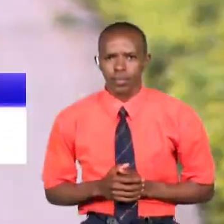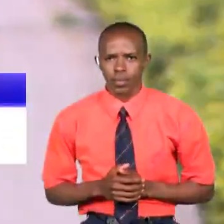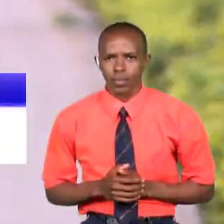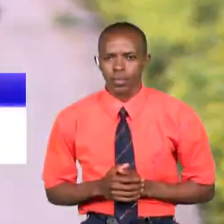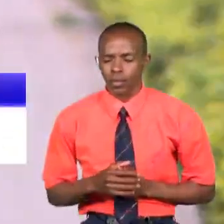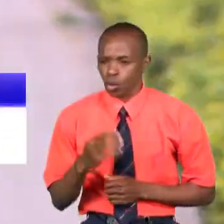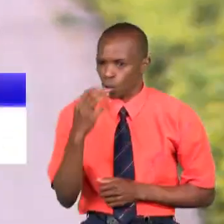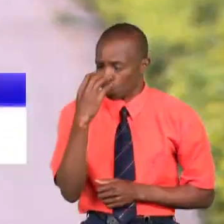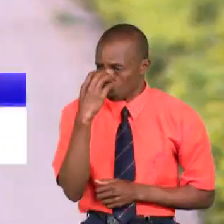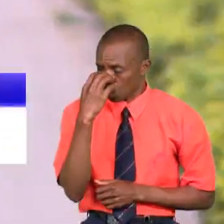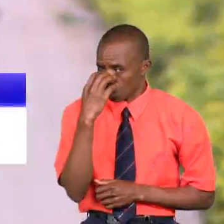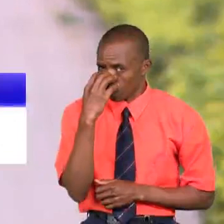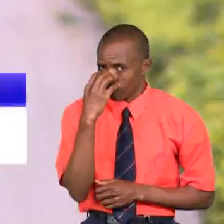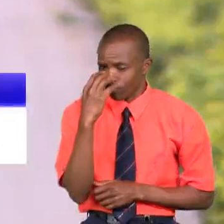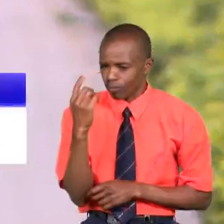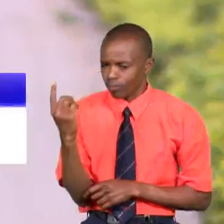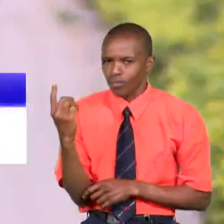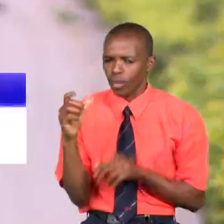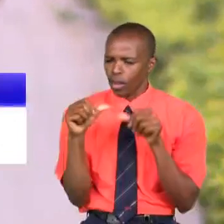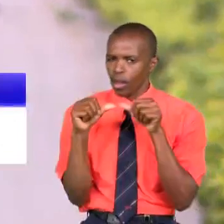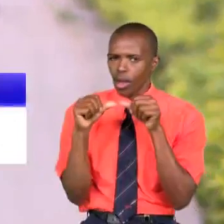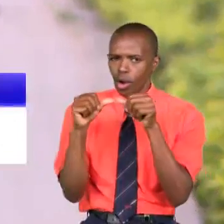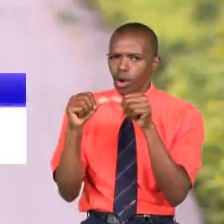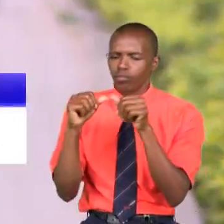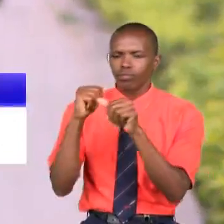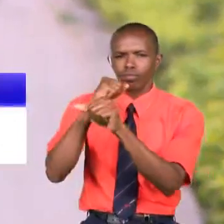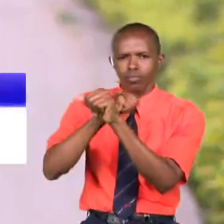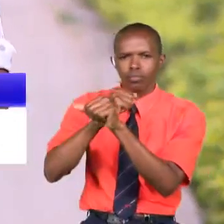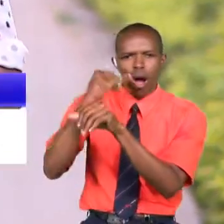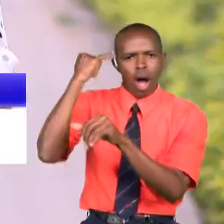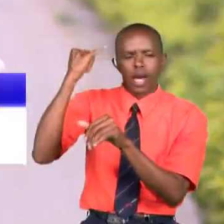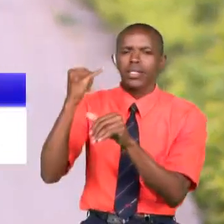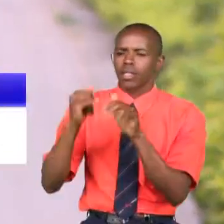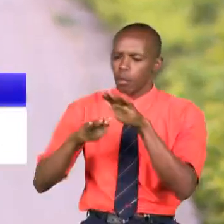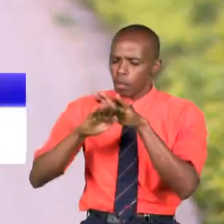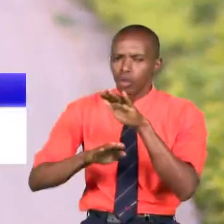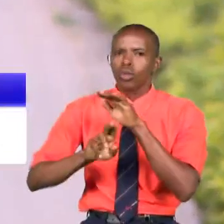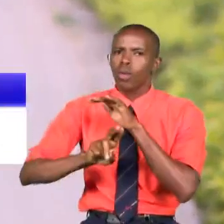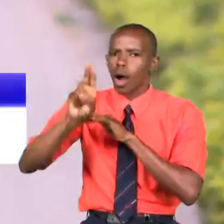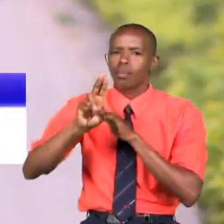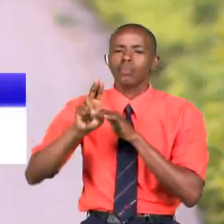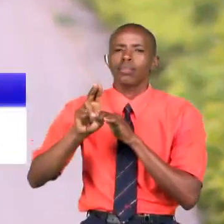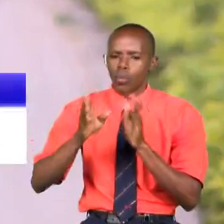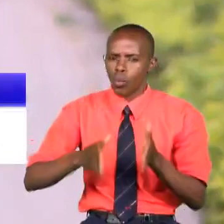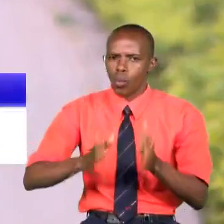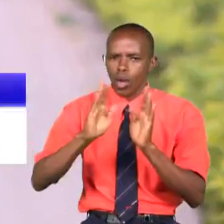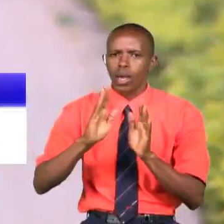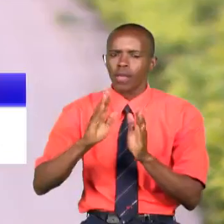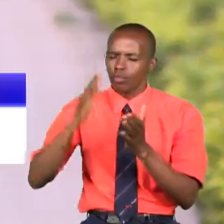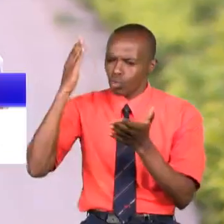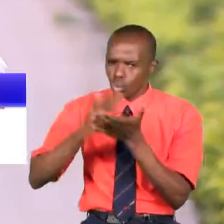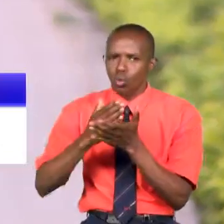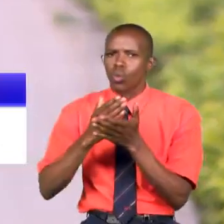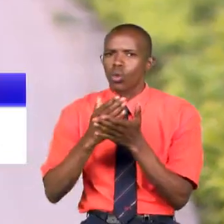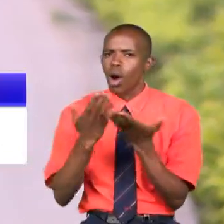Deputy President William Ruto has continued to defend his bottom-up economic model, saying that this is a real deal for the